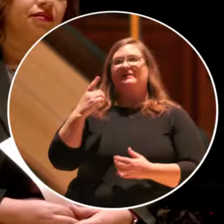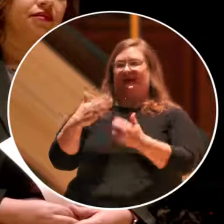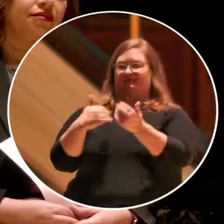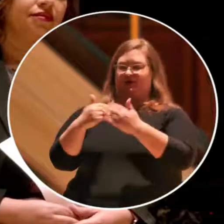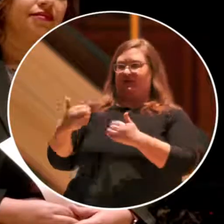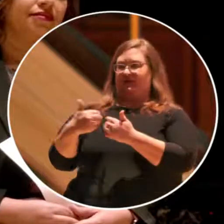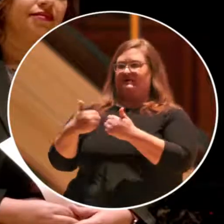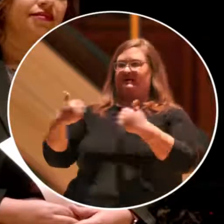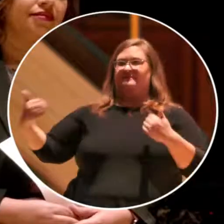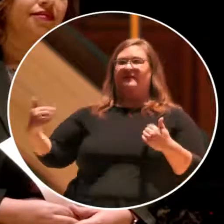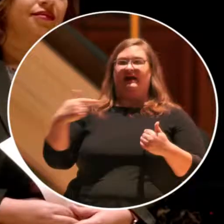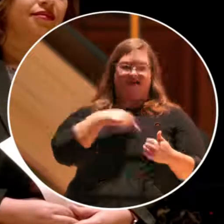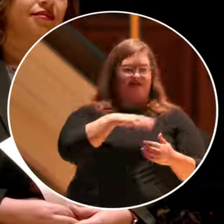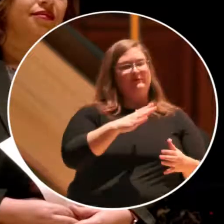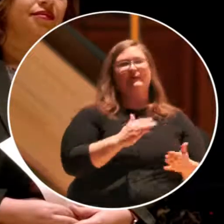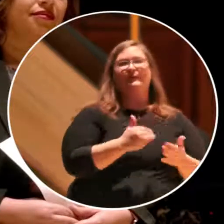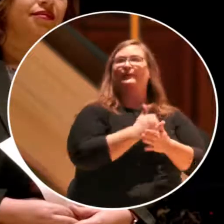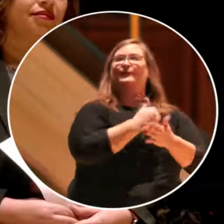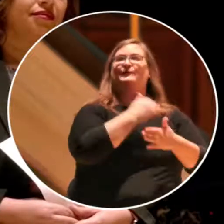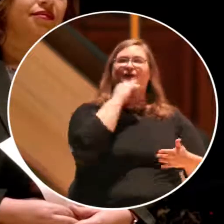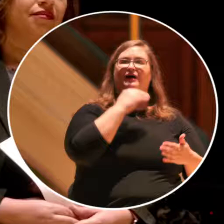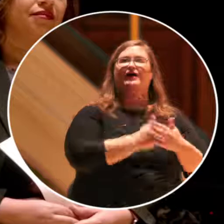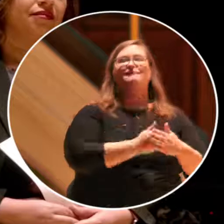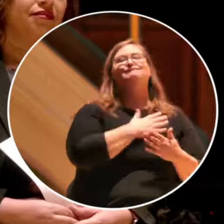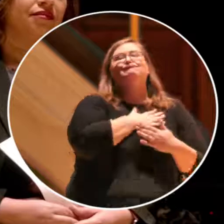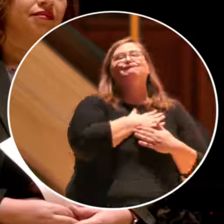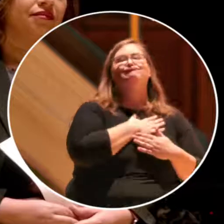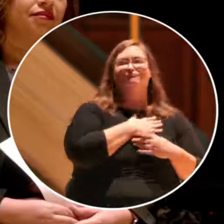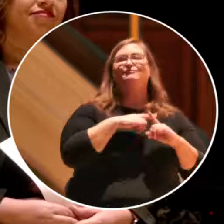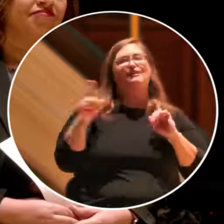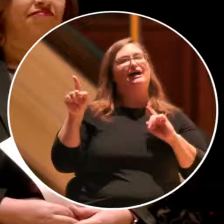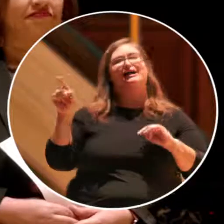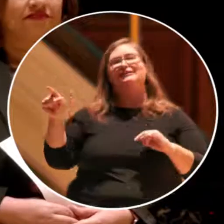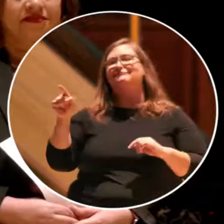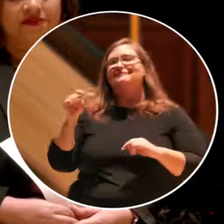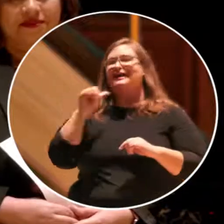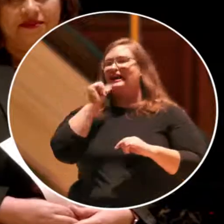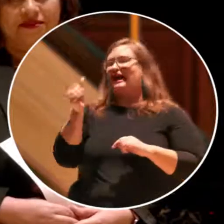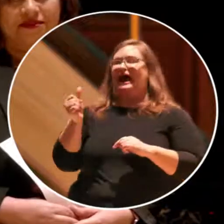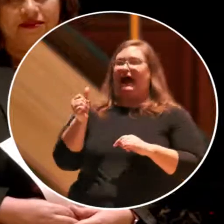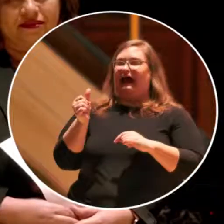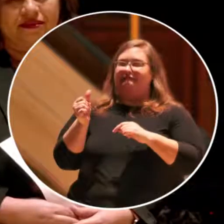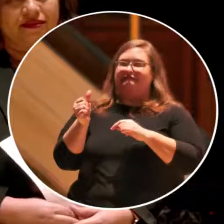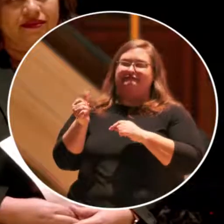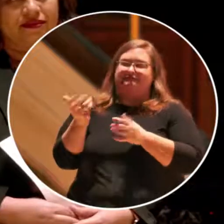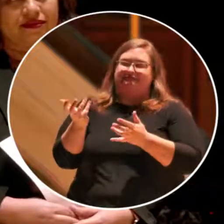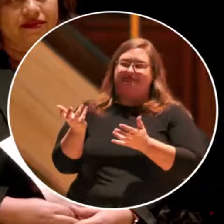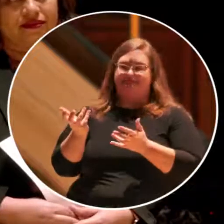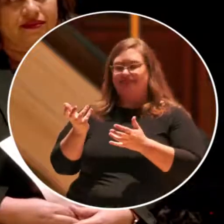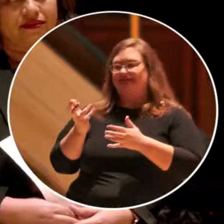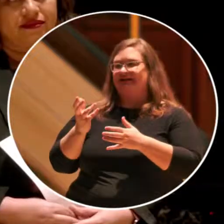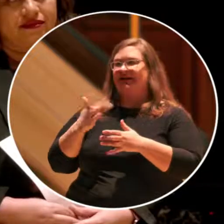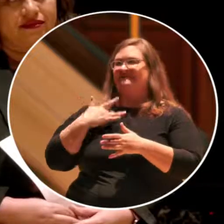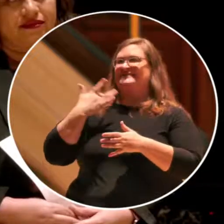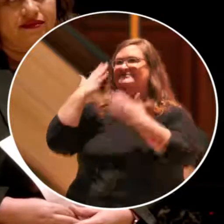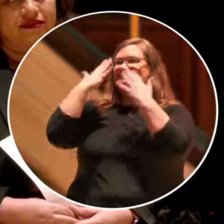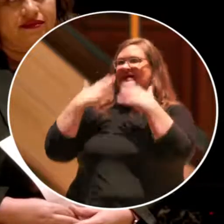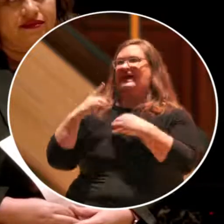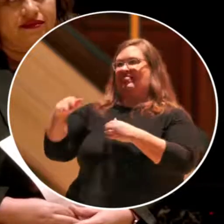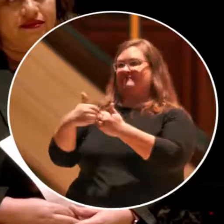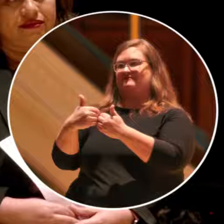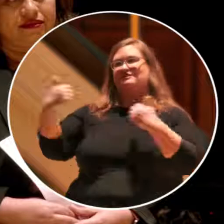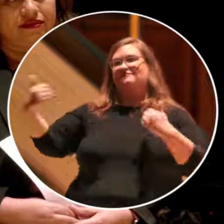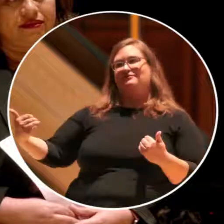go, I know that she's number one. I'm number two. There's no